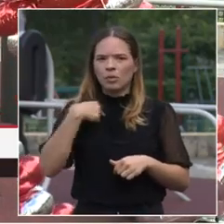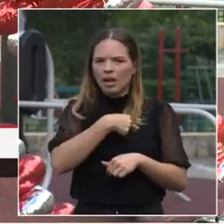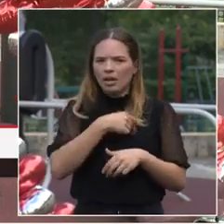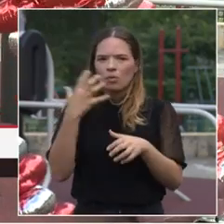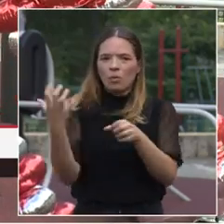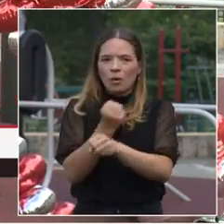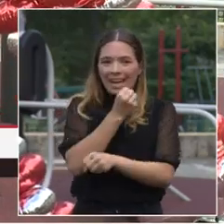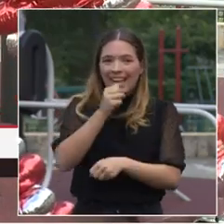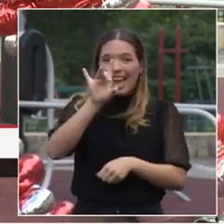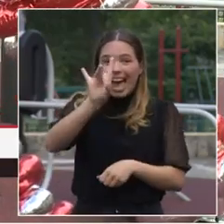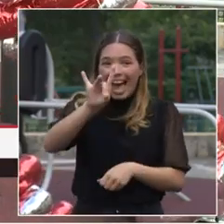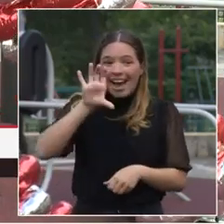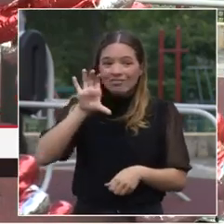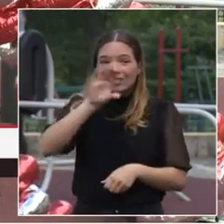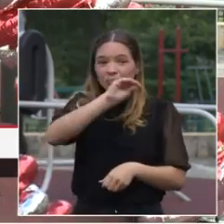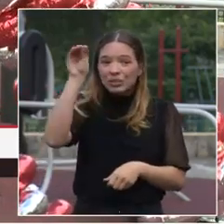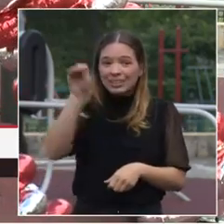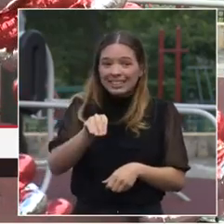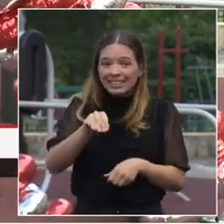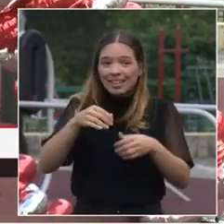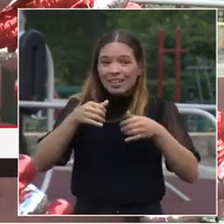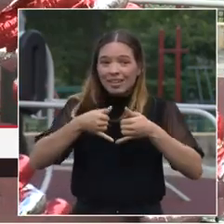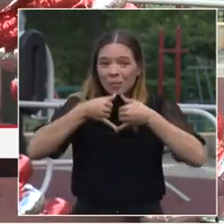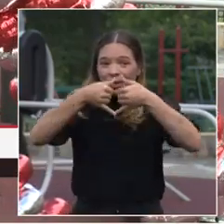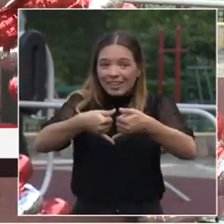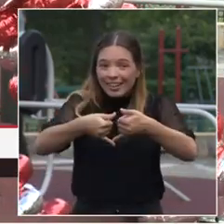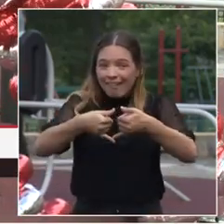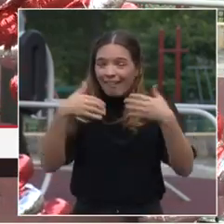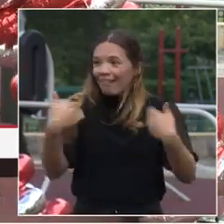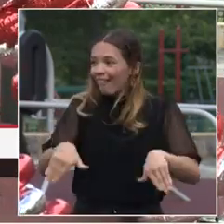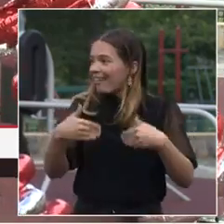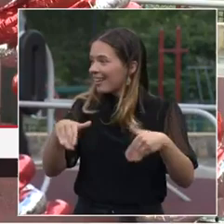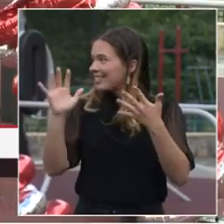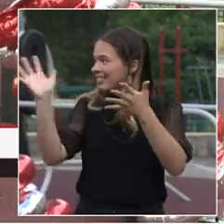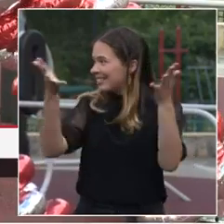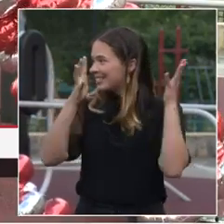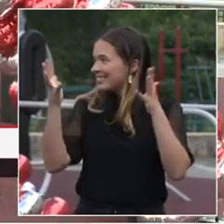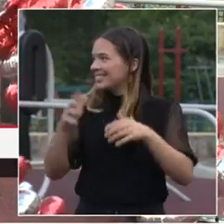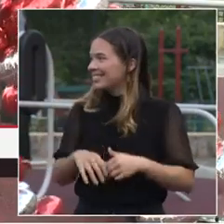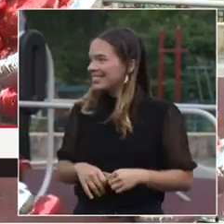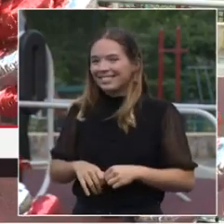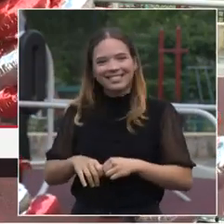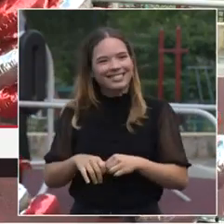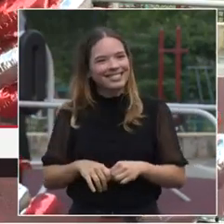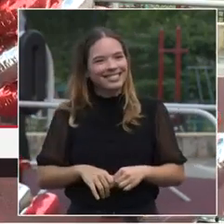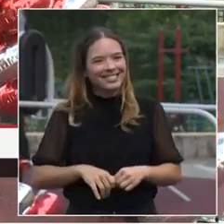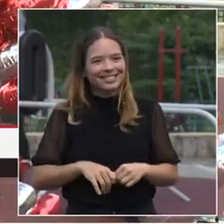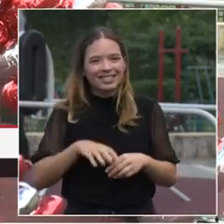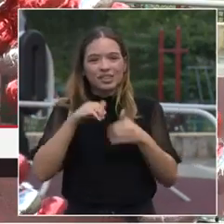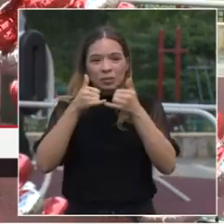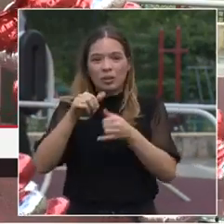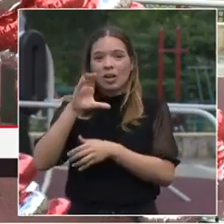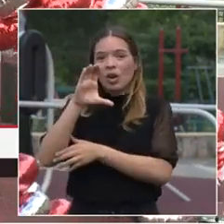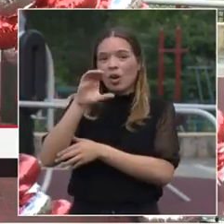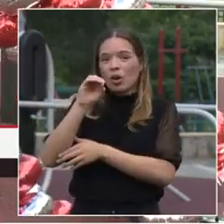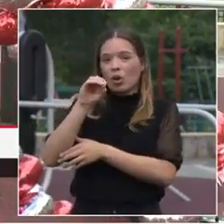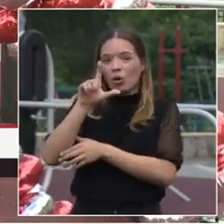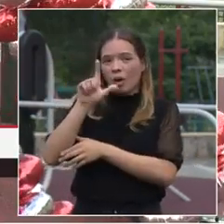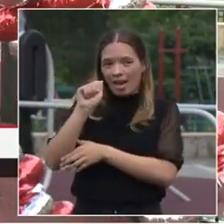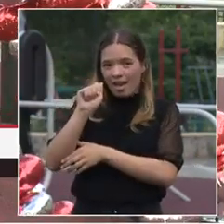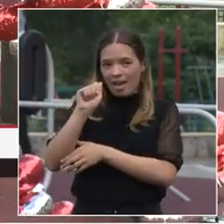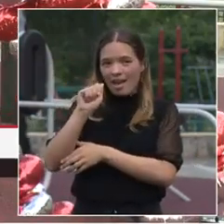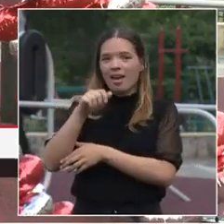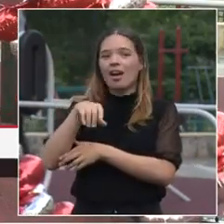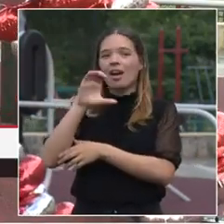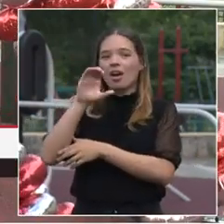medals. That's right, 85% of the medals. And we were awarded the Cola Cup. And in fact, several of our senior game